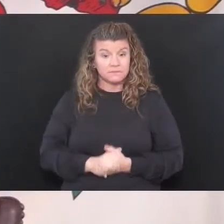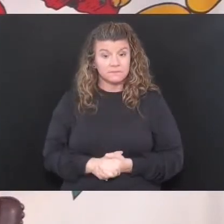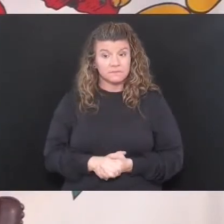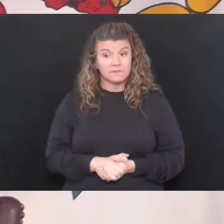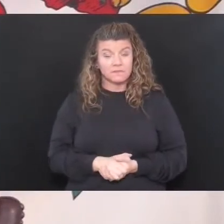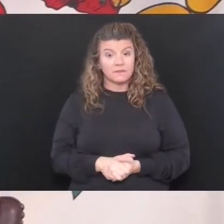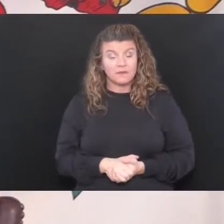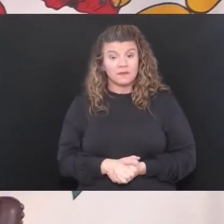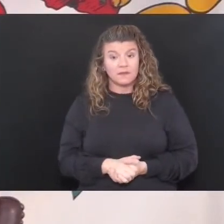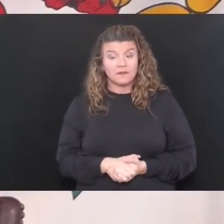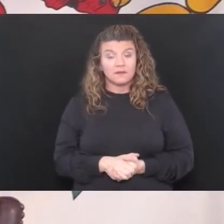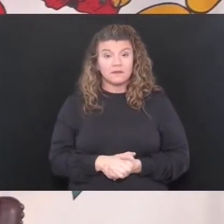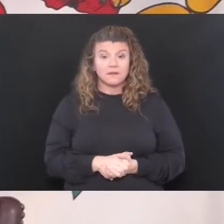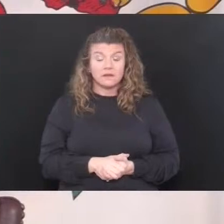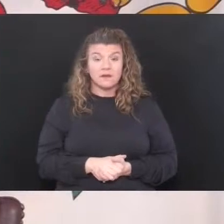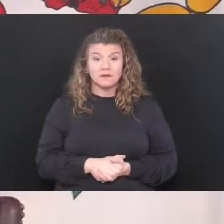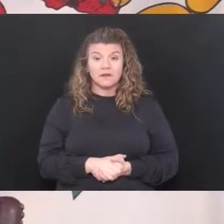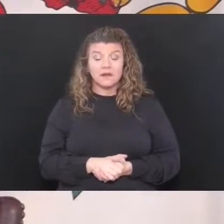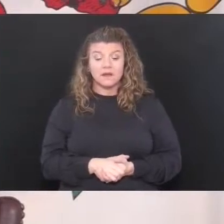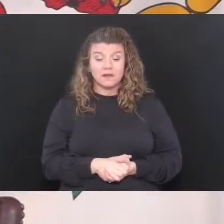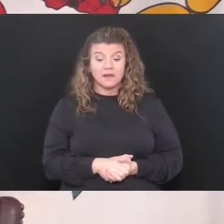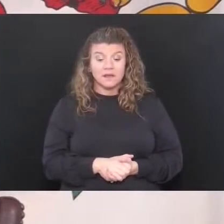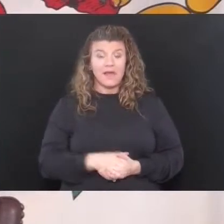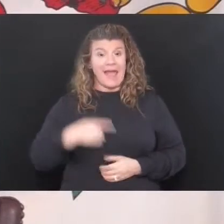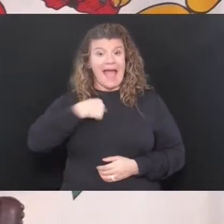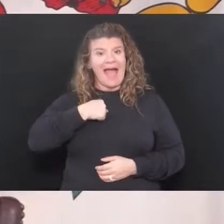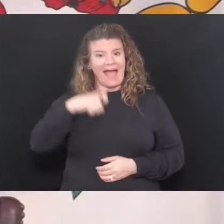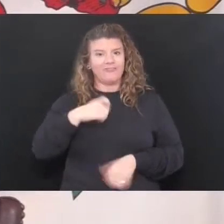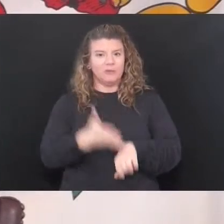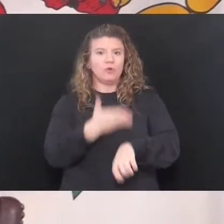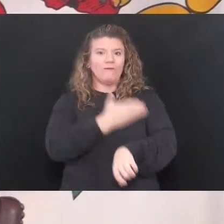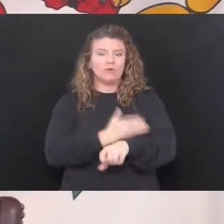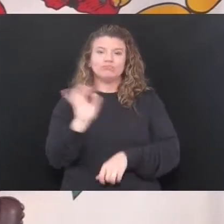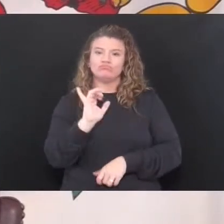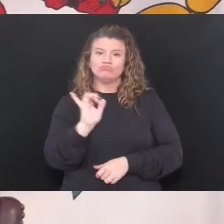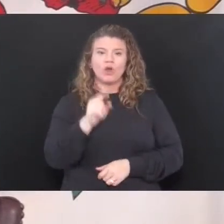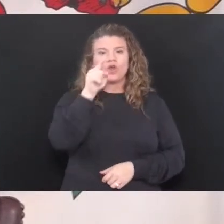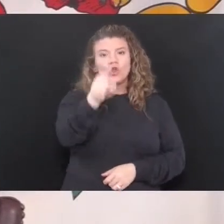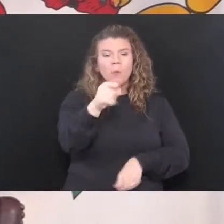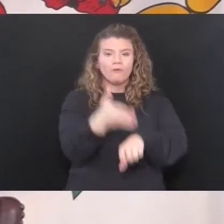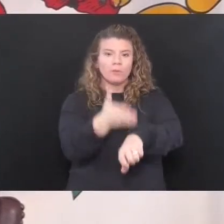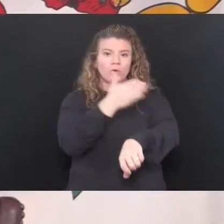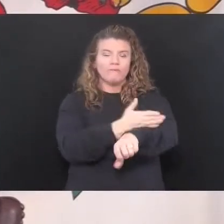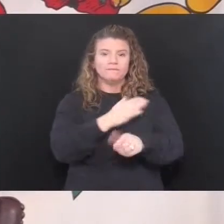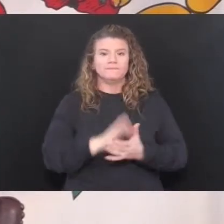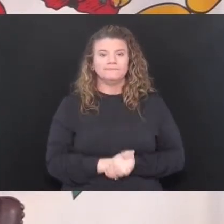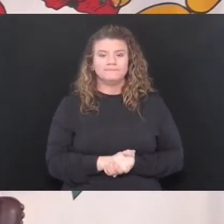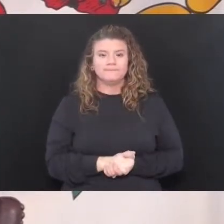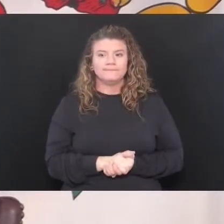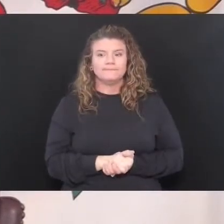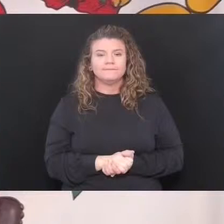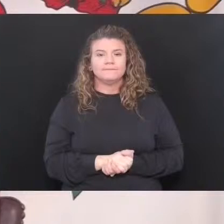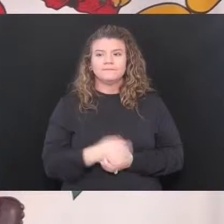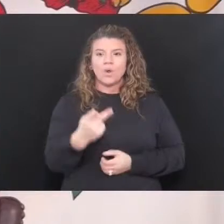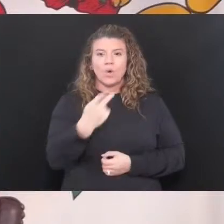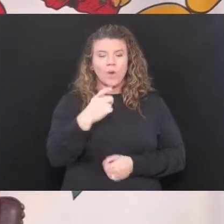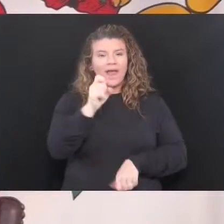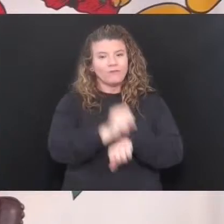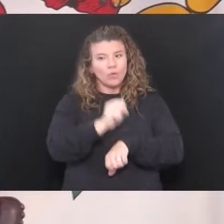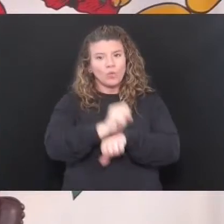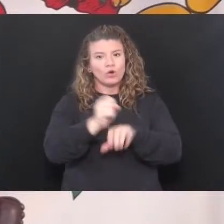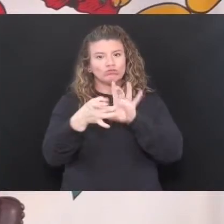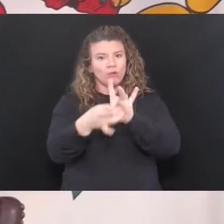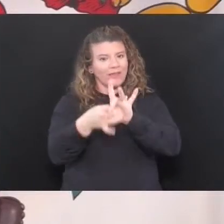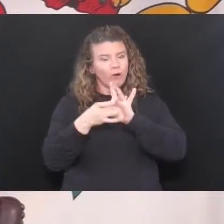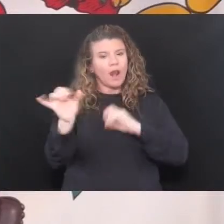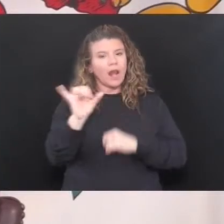know, absolutely, I got to do better. You got to do better. We got to have you like we had you in the